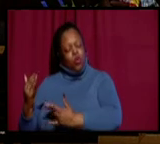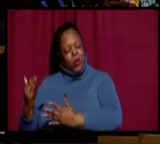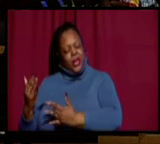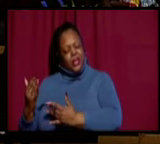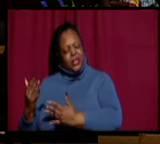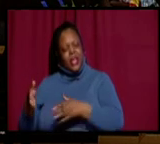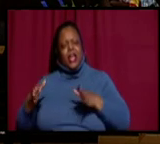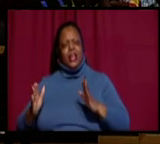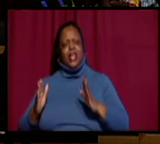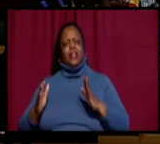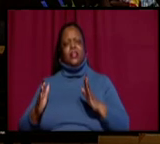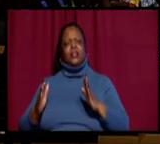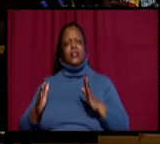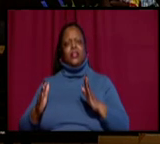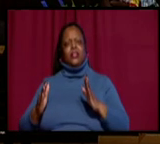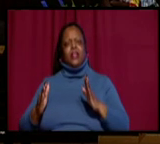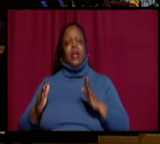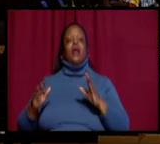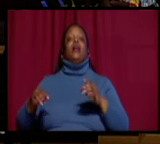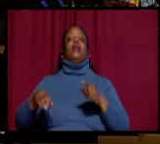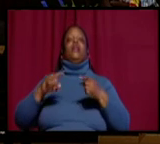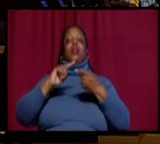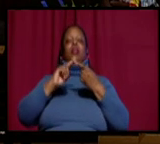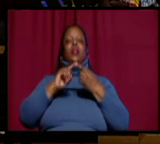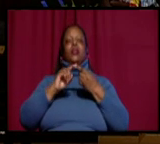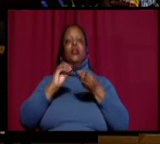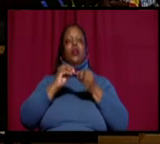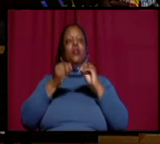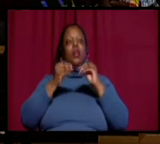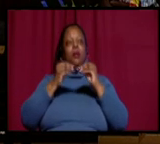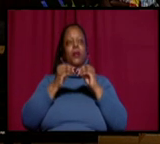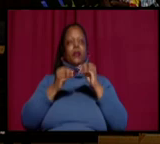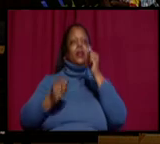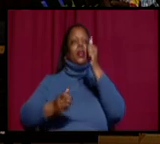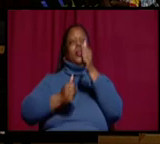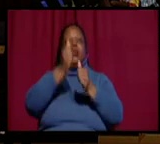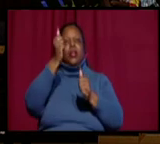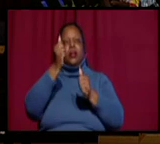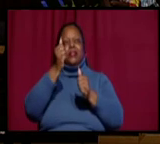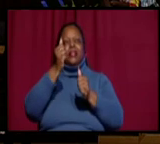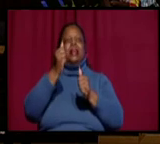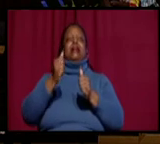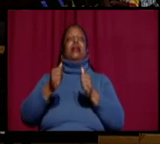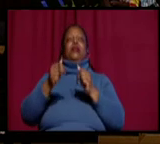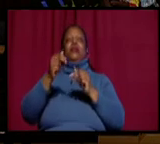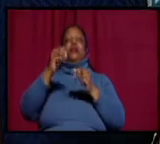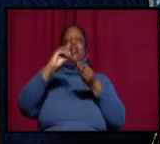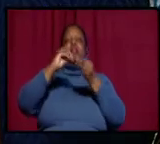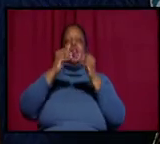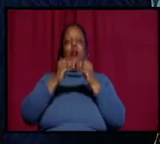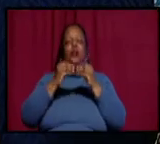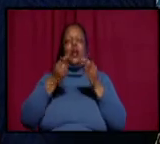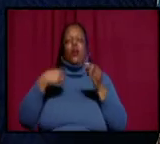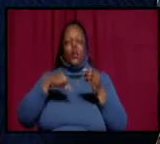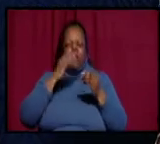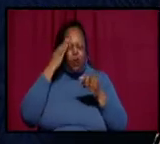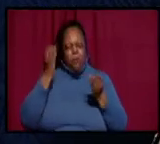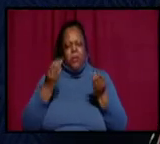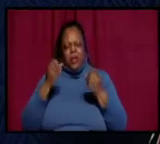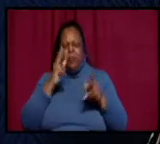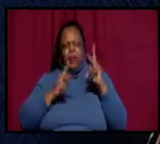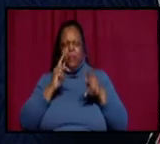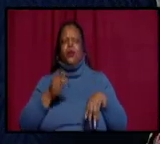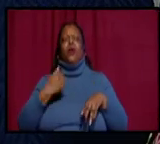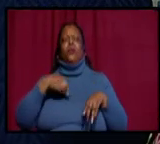this curve, you know, they call it a peak where there are so many people that they're expecting to die, and then they're asking people to just